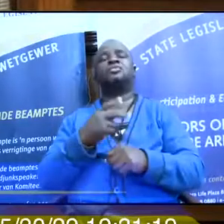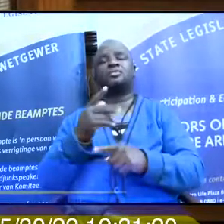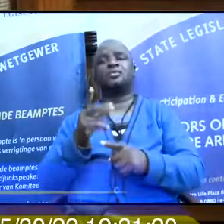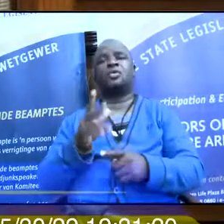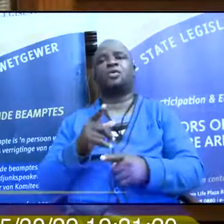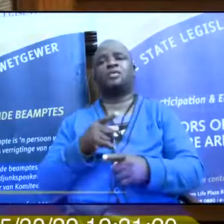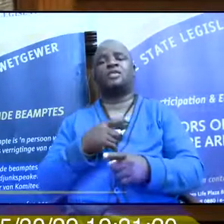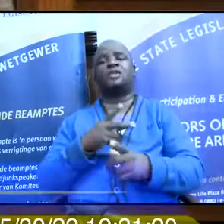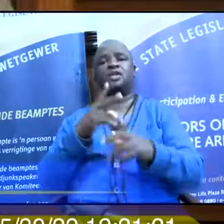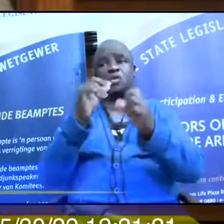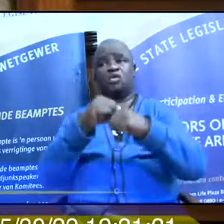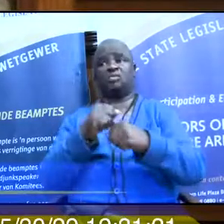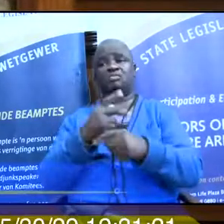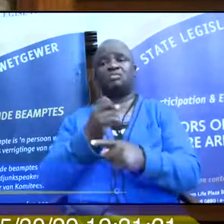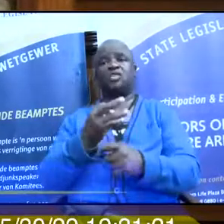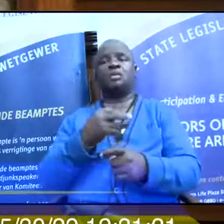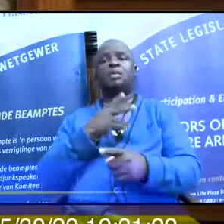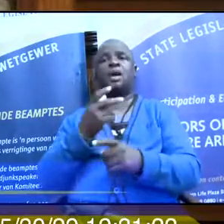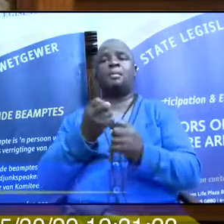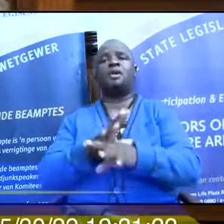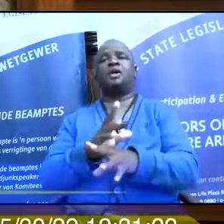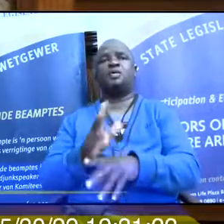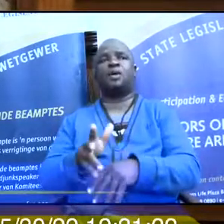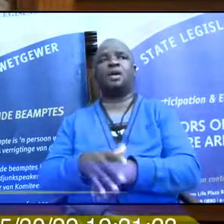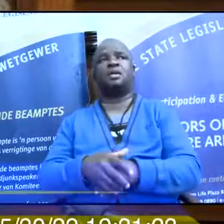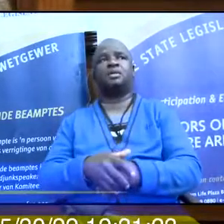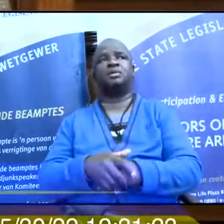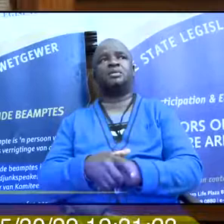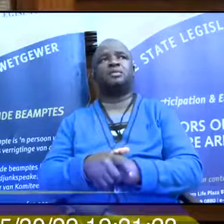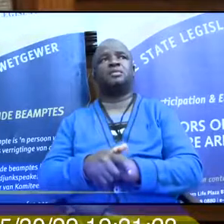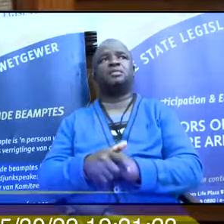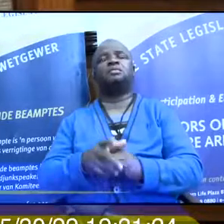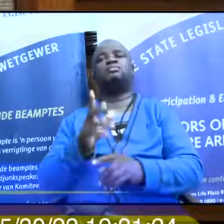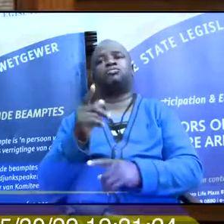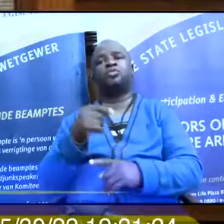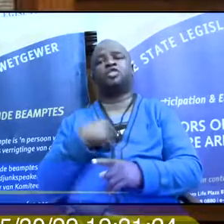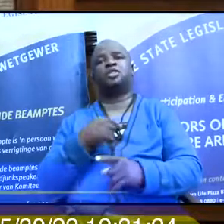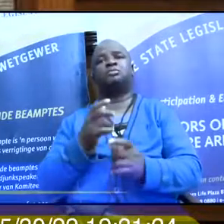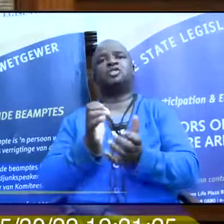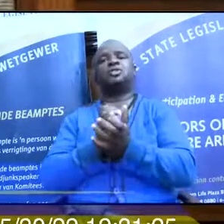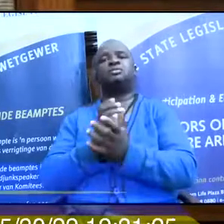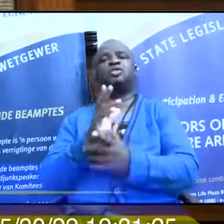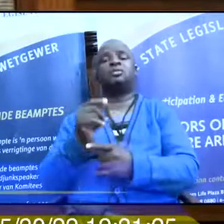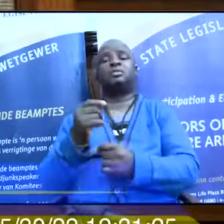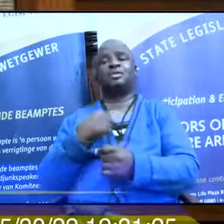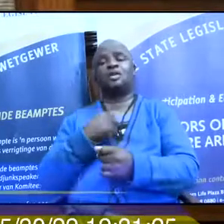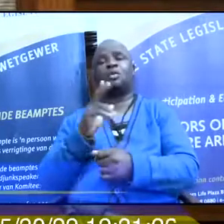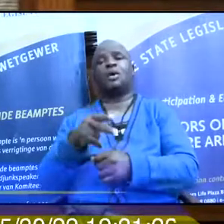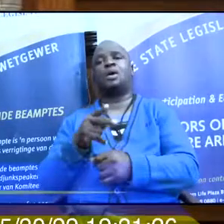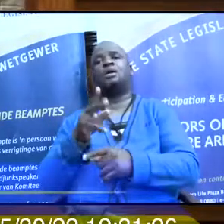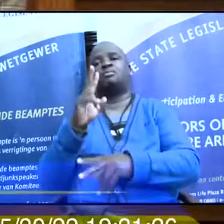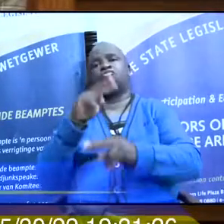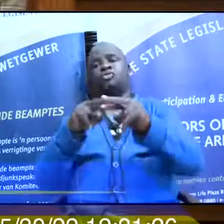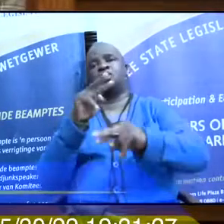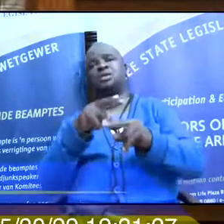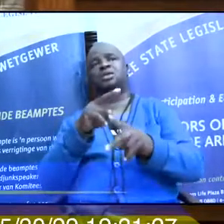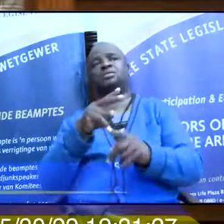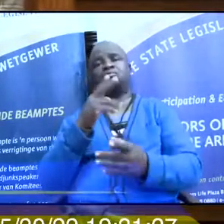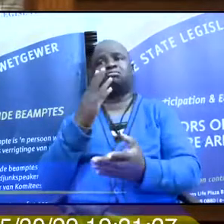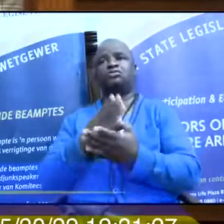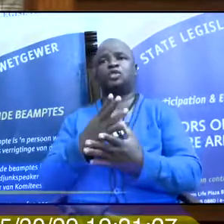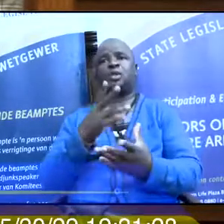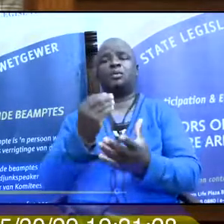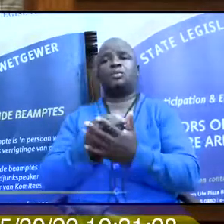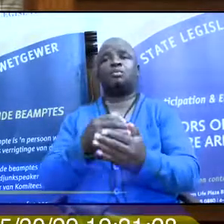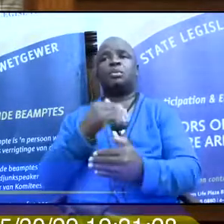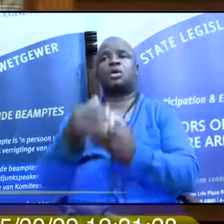or conclusions that will arrive at will be implemented were further indicating to this meeting that we are going to put a close eye on that ensuring that we monitor the